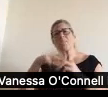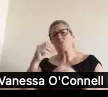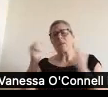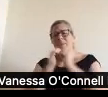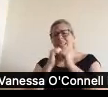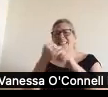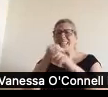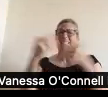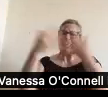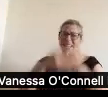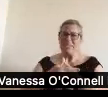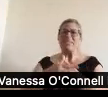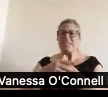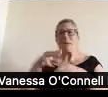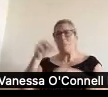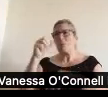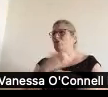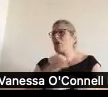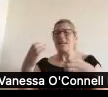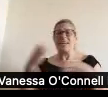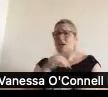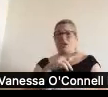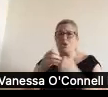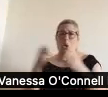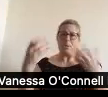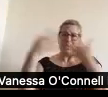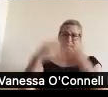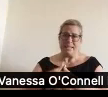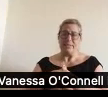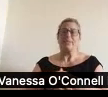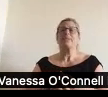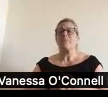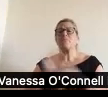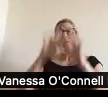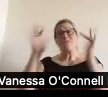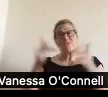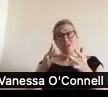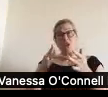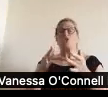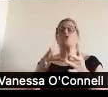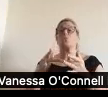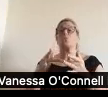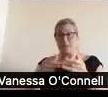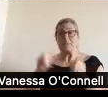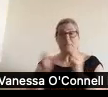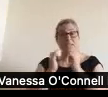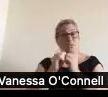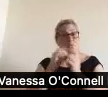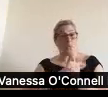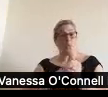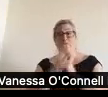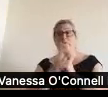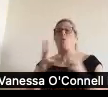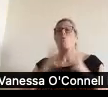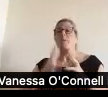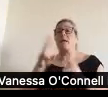helpful. Virtual council meetings really helped during COVID, so that women could just do the meetings from home. And while some councils